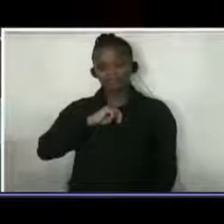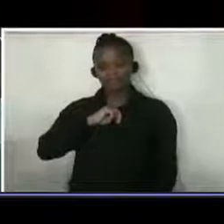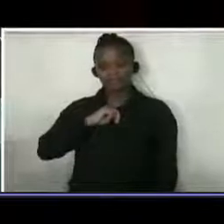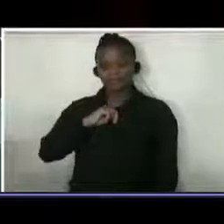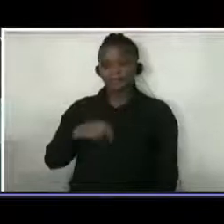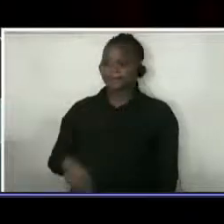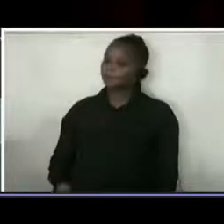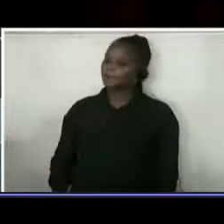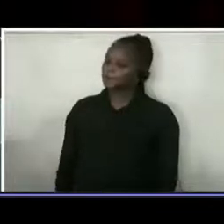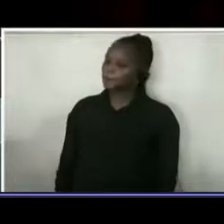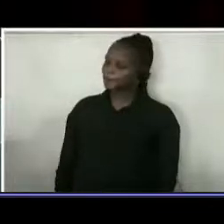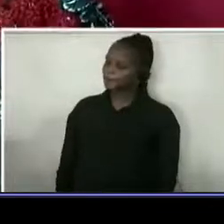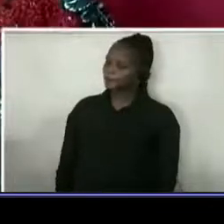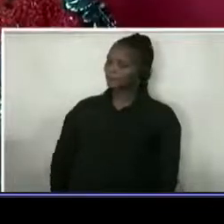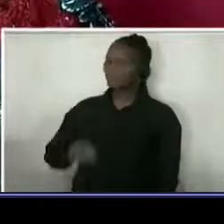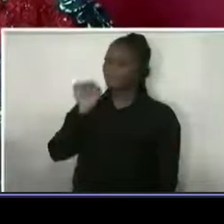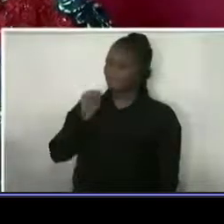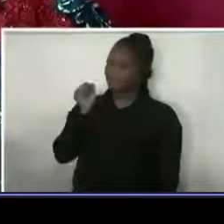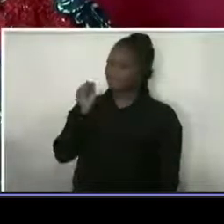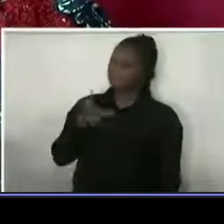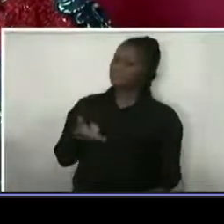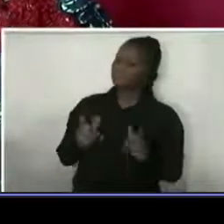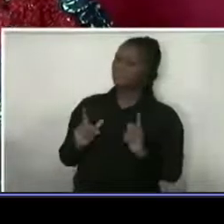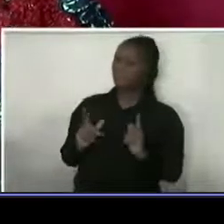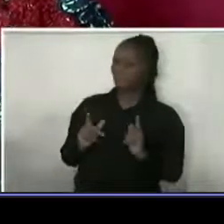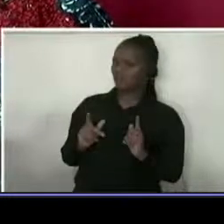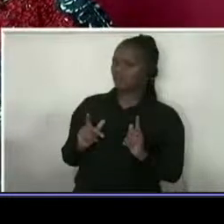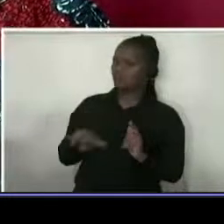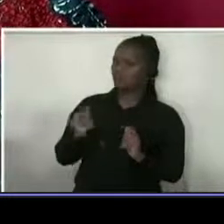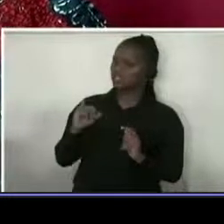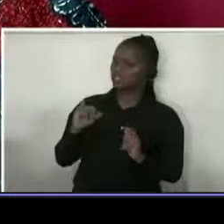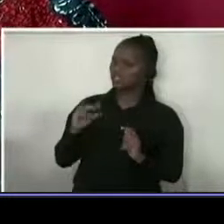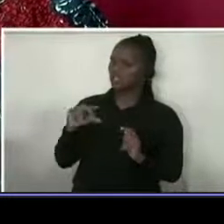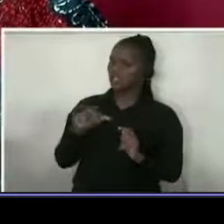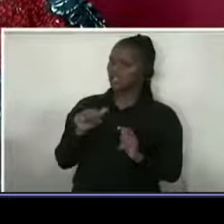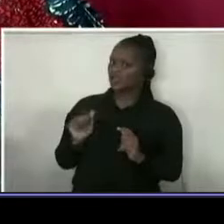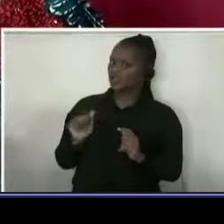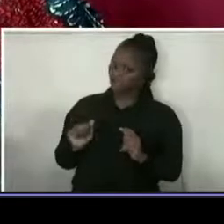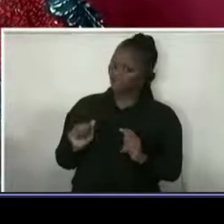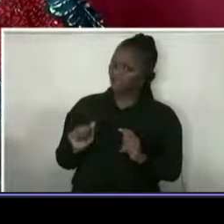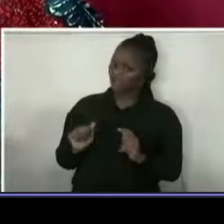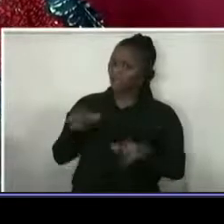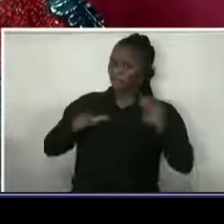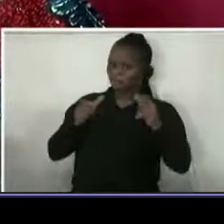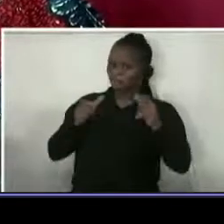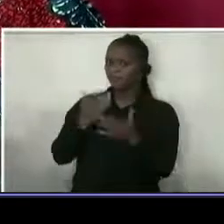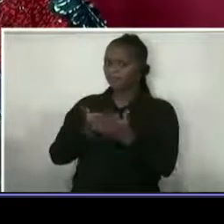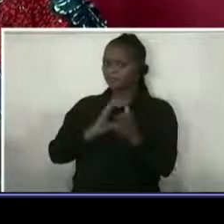is allowed, Honorable Shinga, on the rules, but when they drown you, I will surely know.